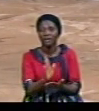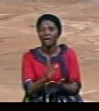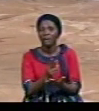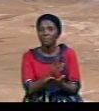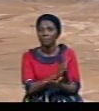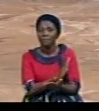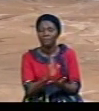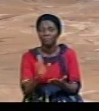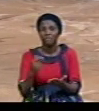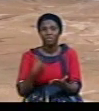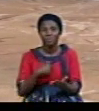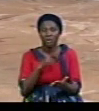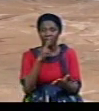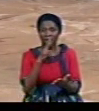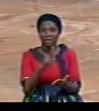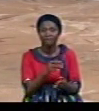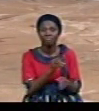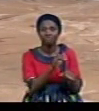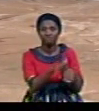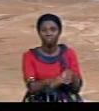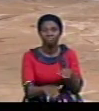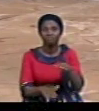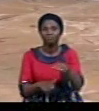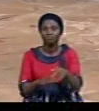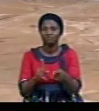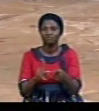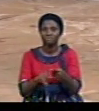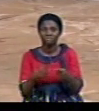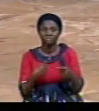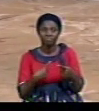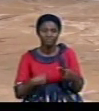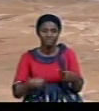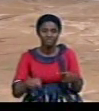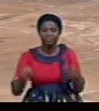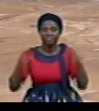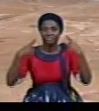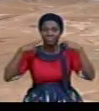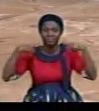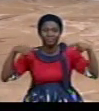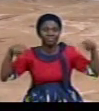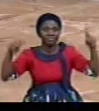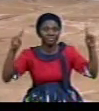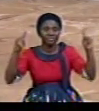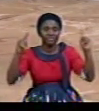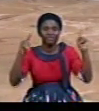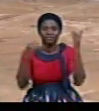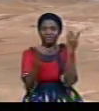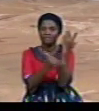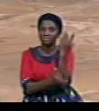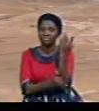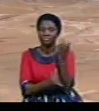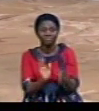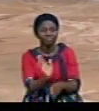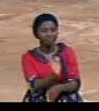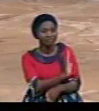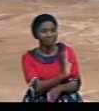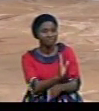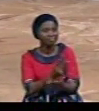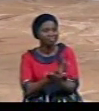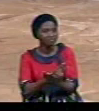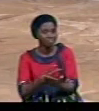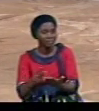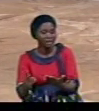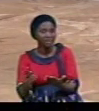we are Marching into that success City by by failure bye bye